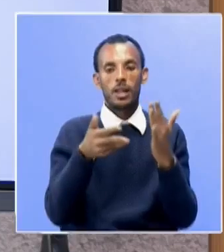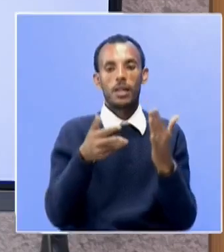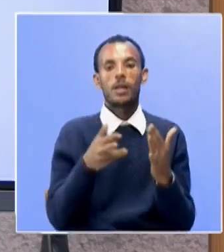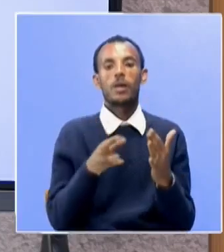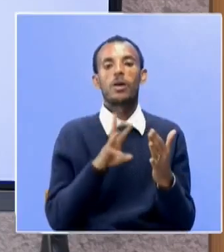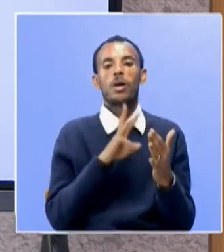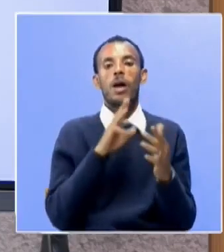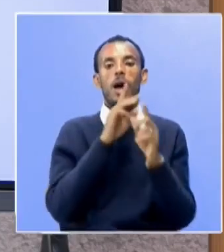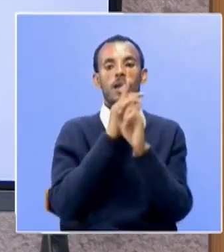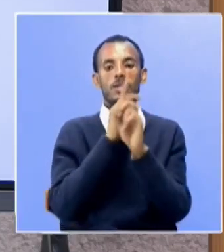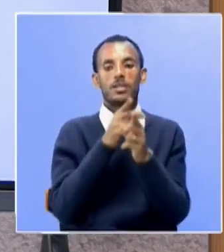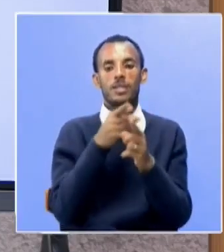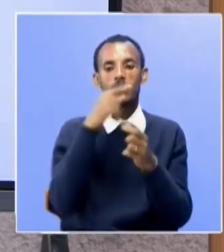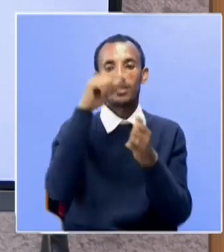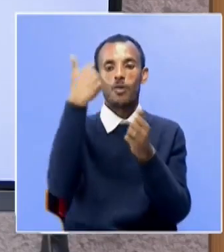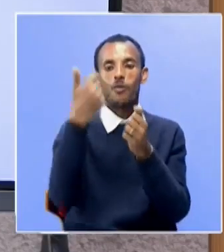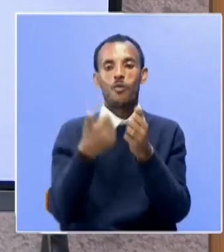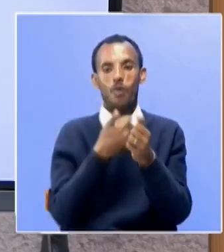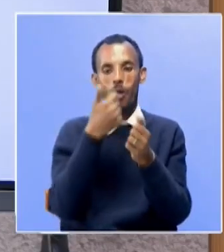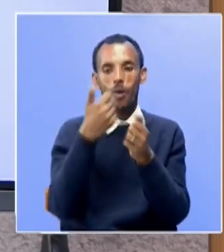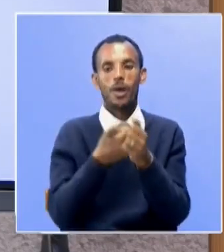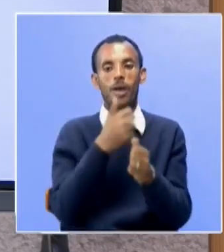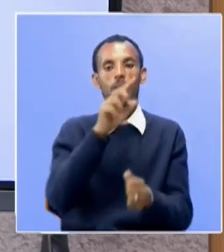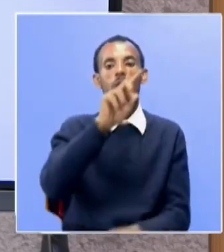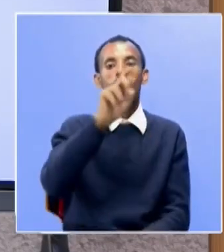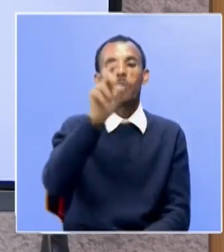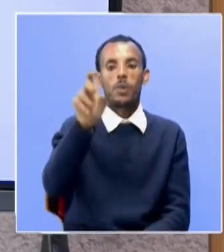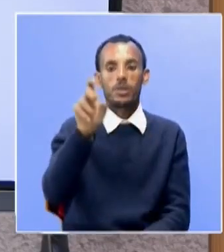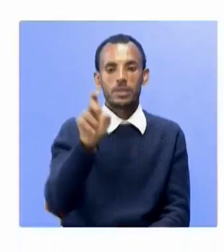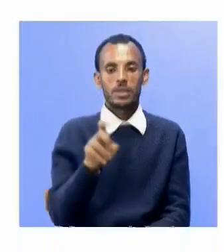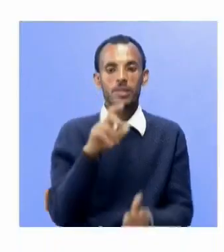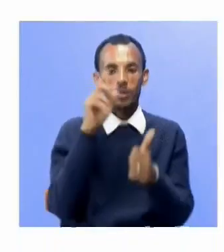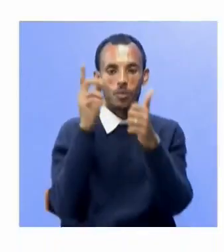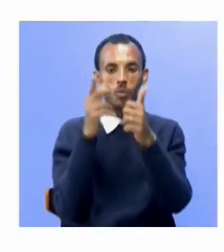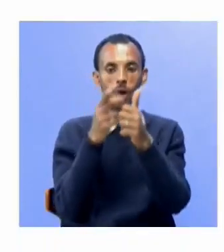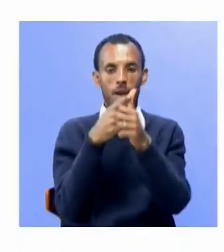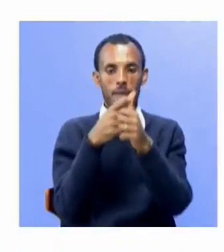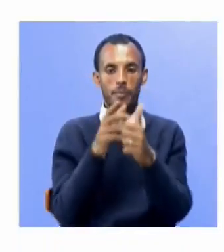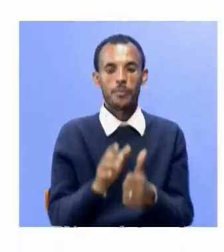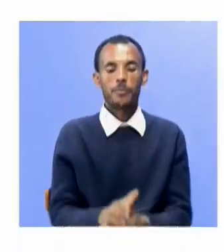so answer the following questions. 1.